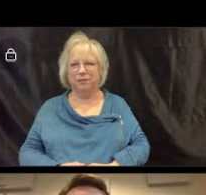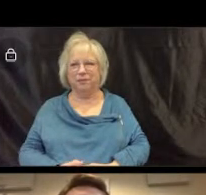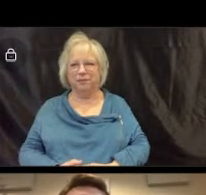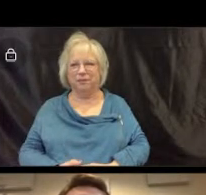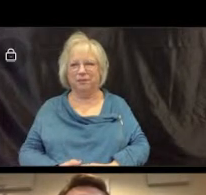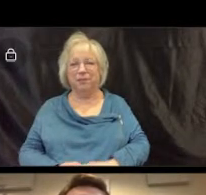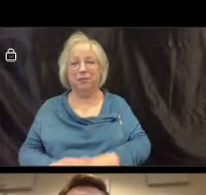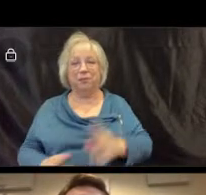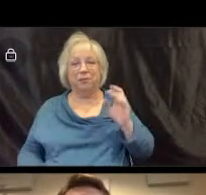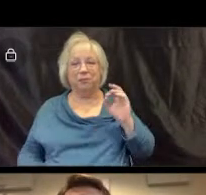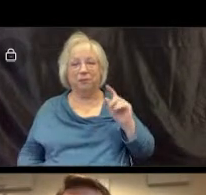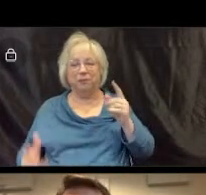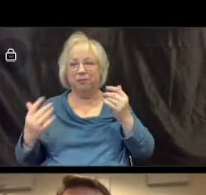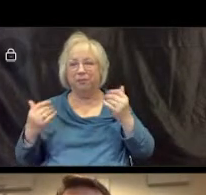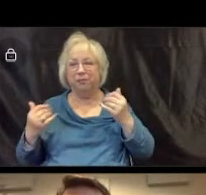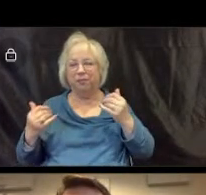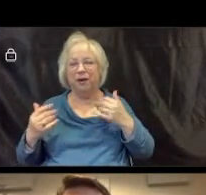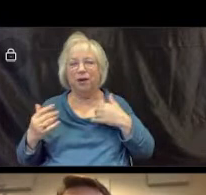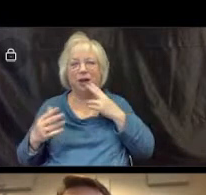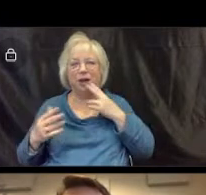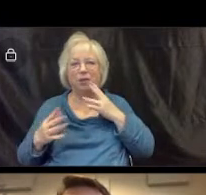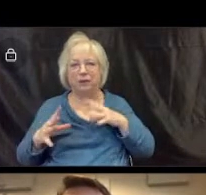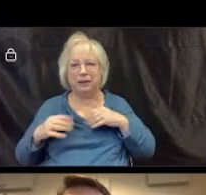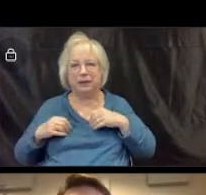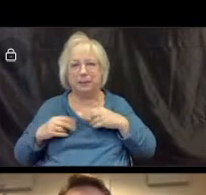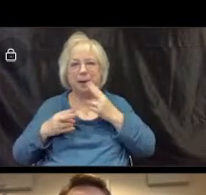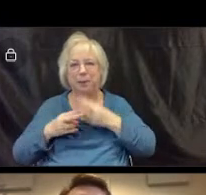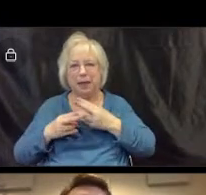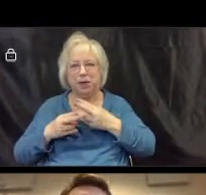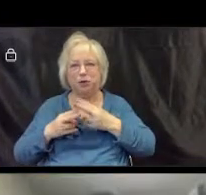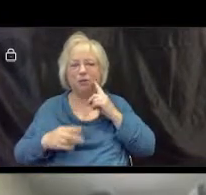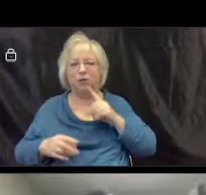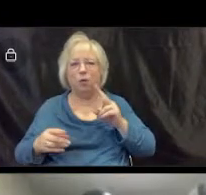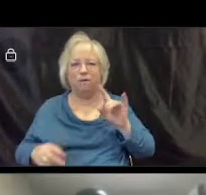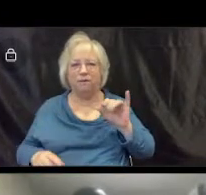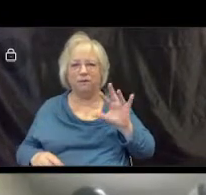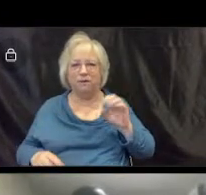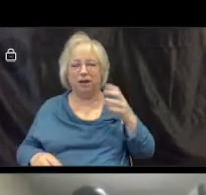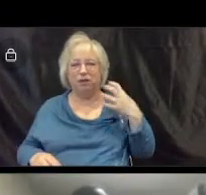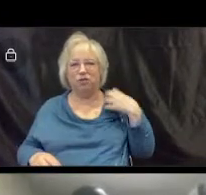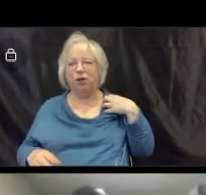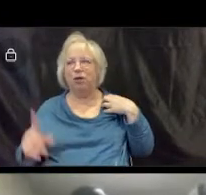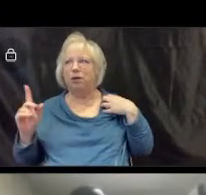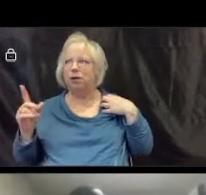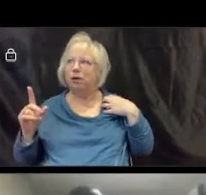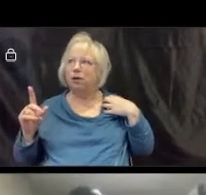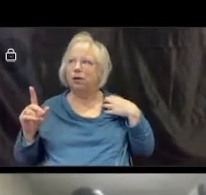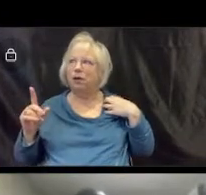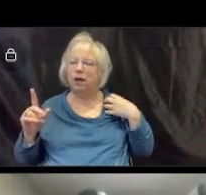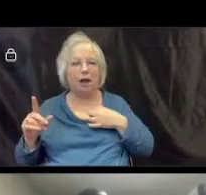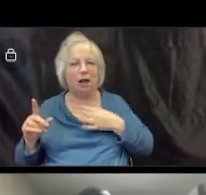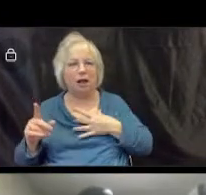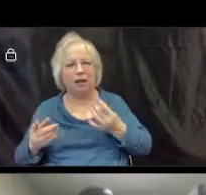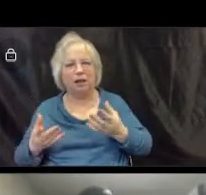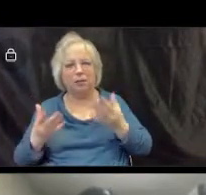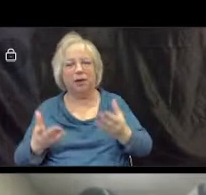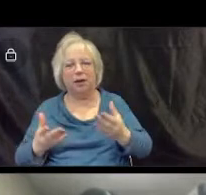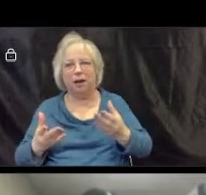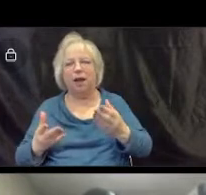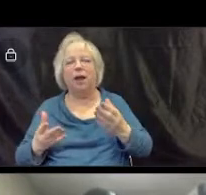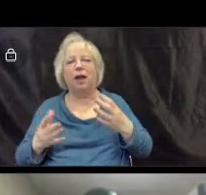We'll take now nominations for vice chairperson. I'd like to nominate Commissioner Derek Brooks, please.